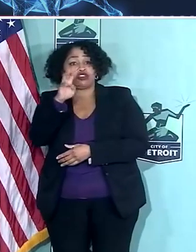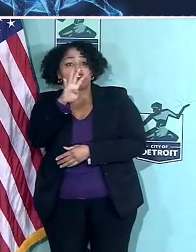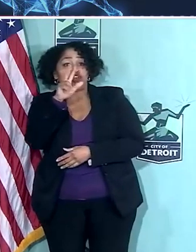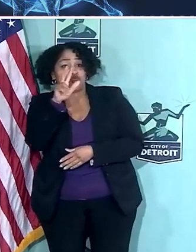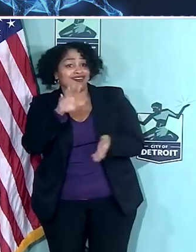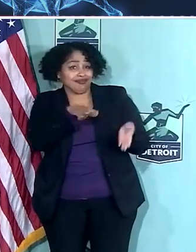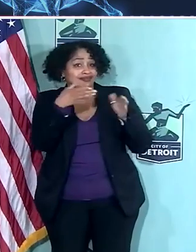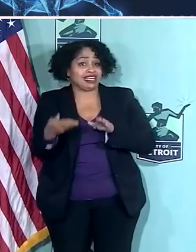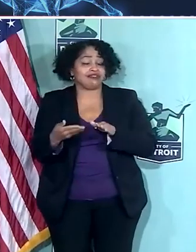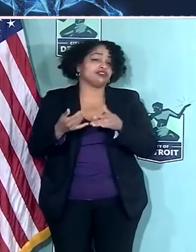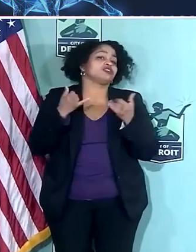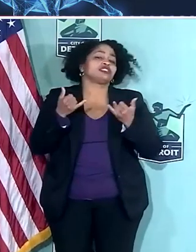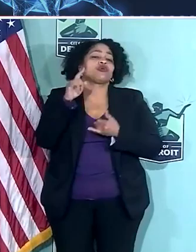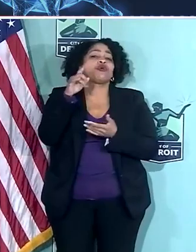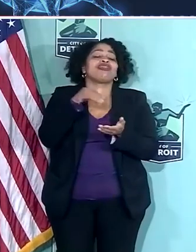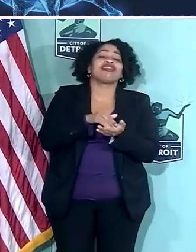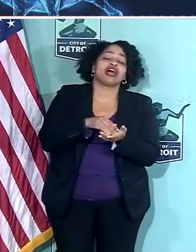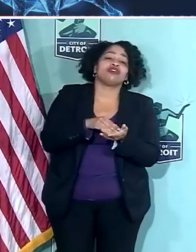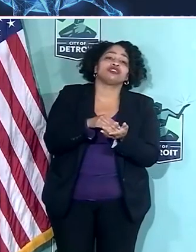1,243 deaths. Today it's